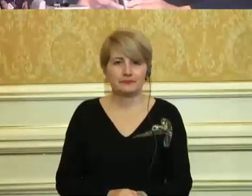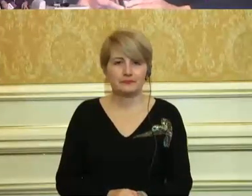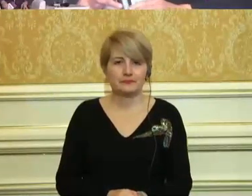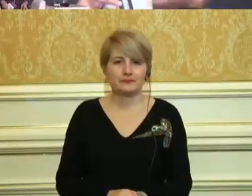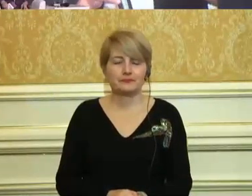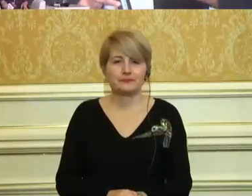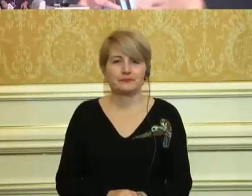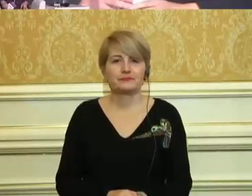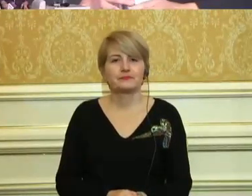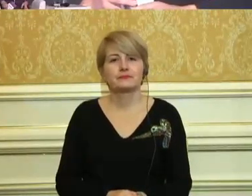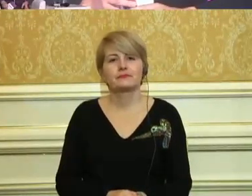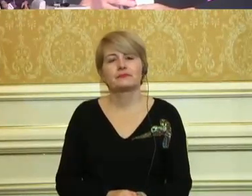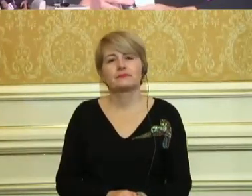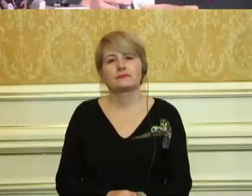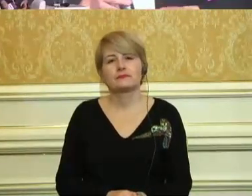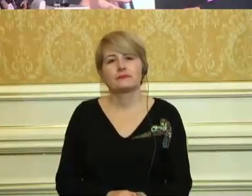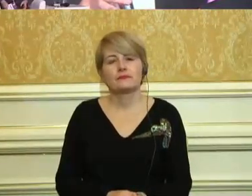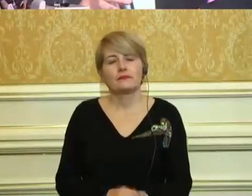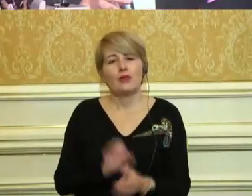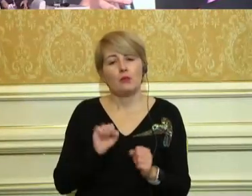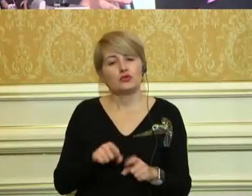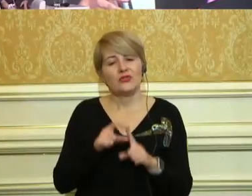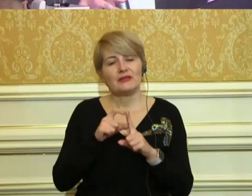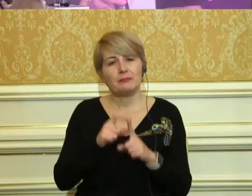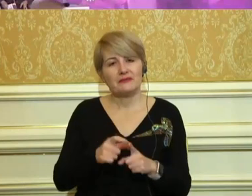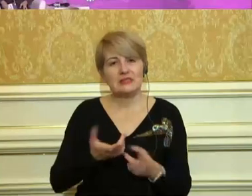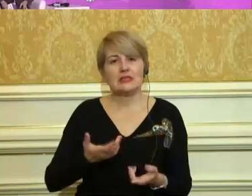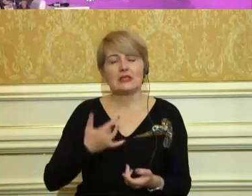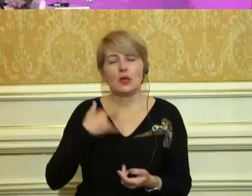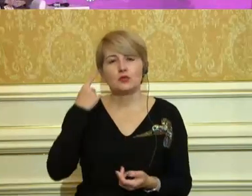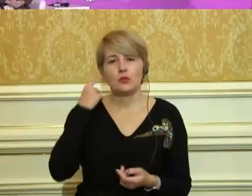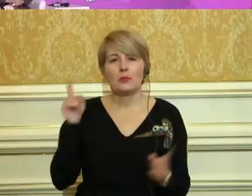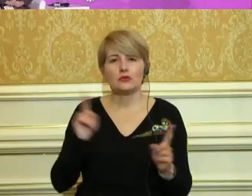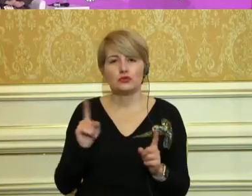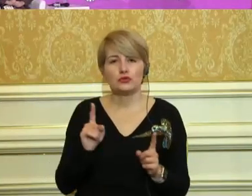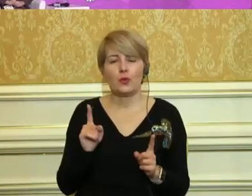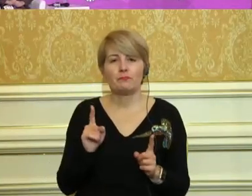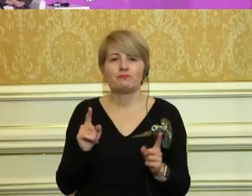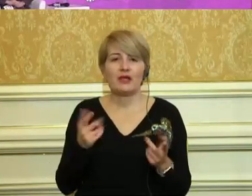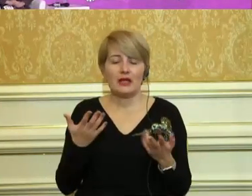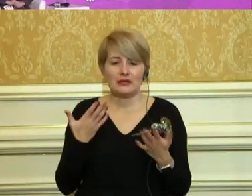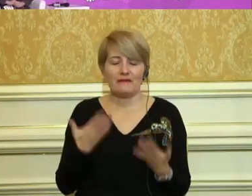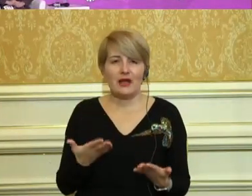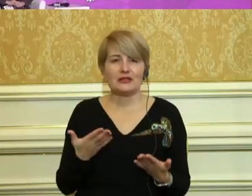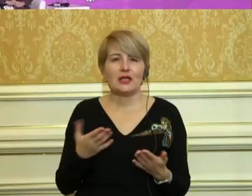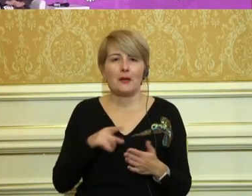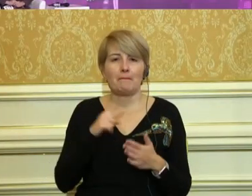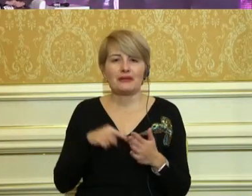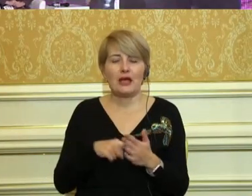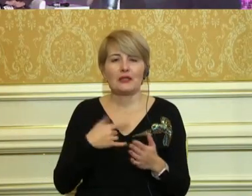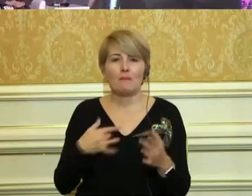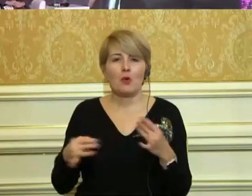this above mentioned things. And shall I answer? Shall I answer?